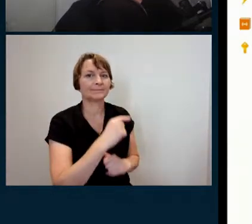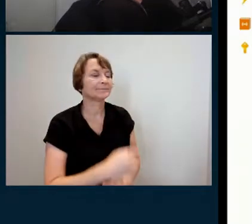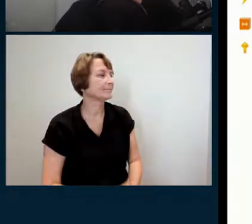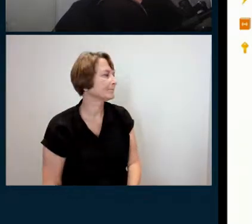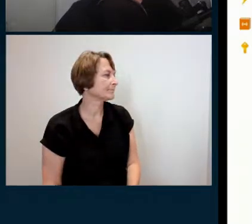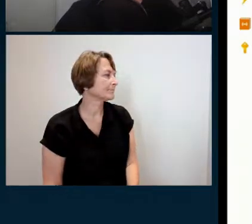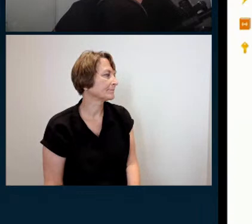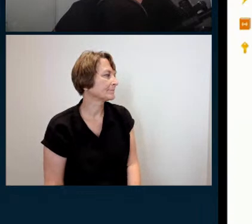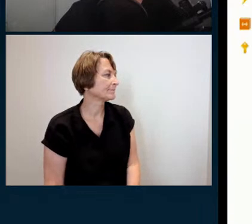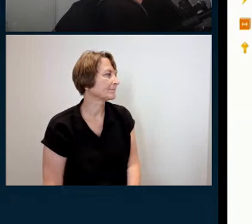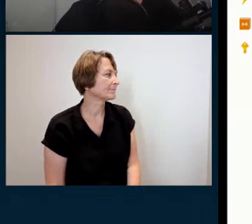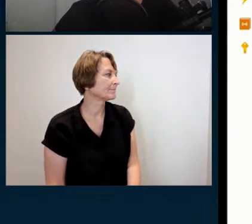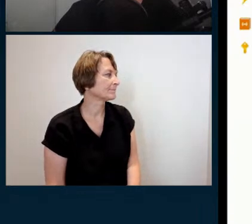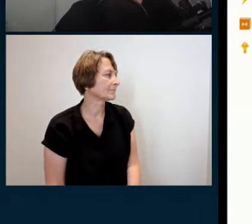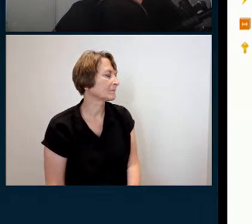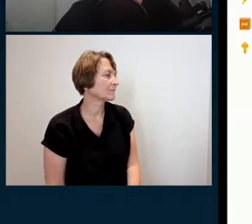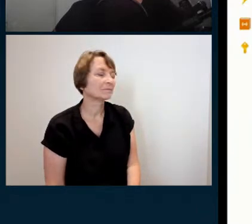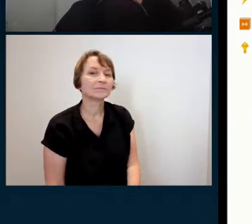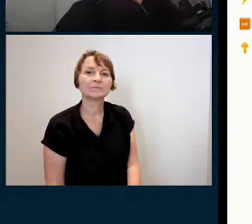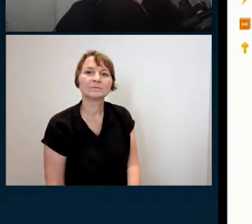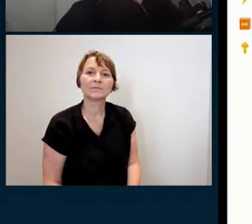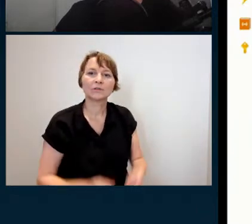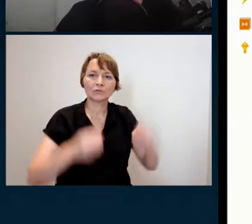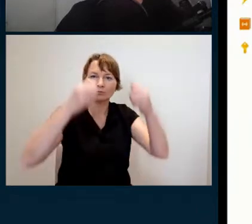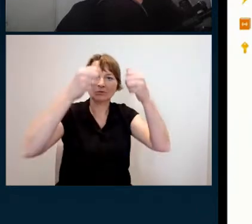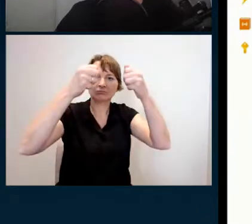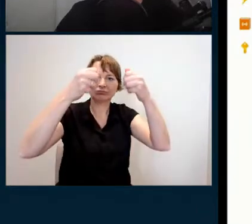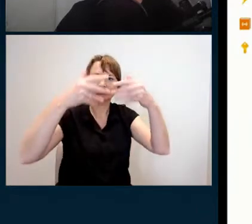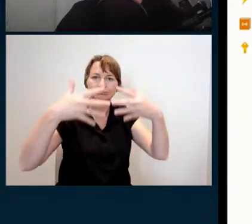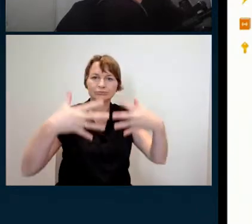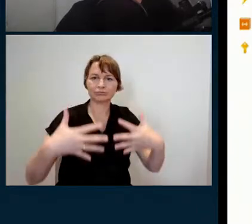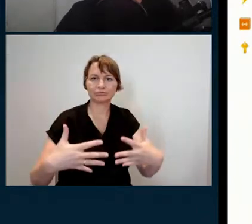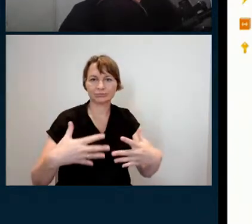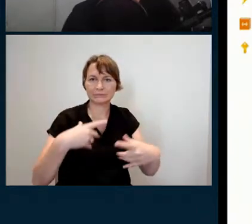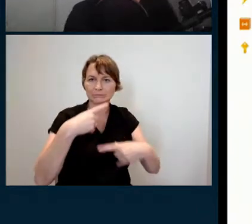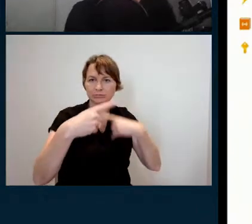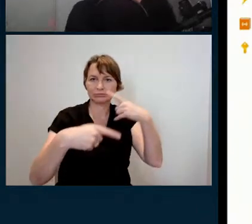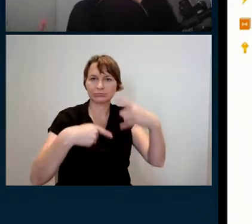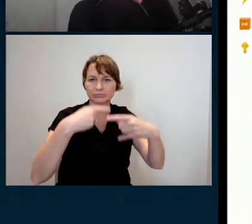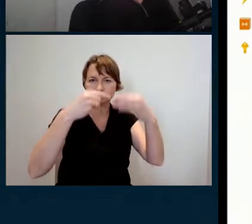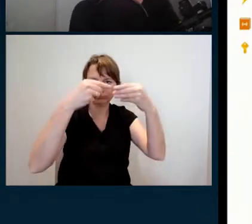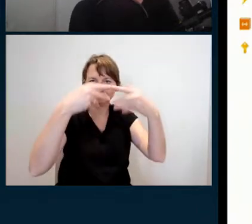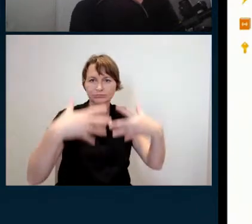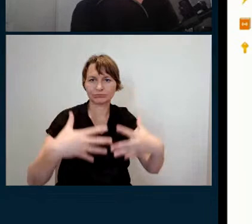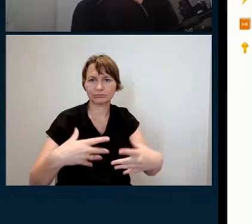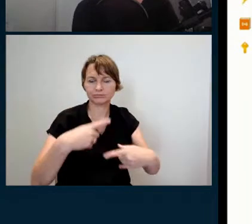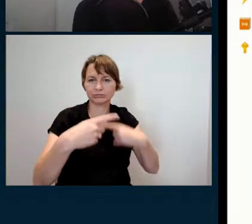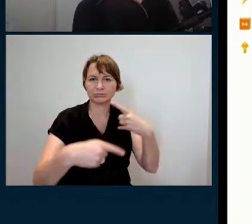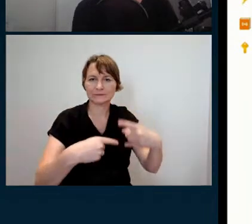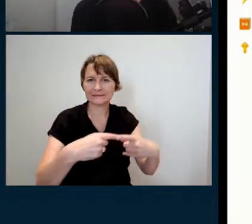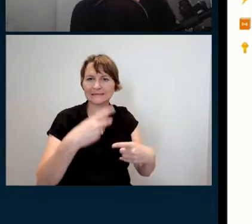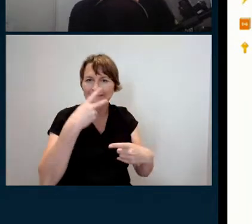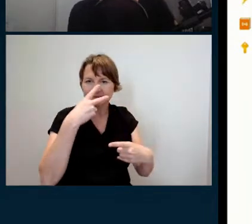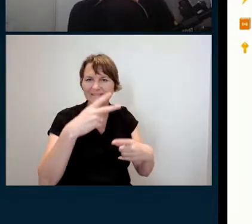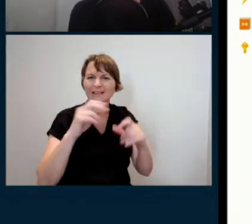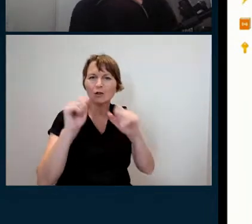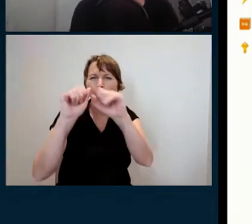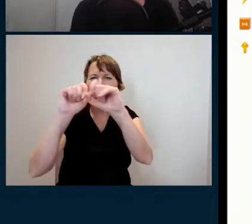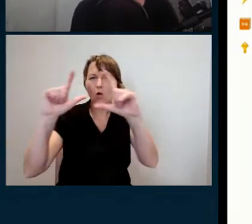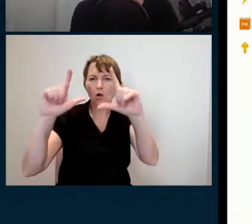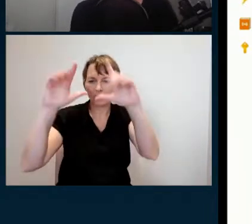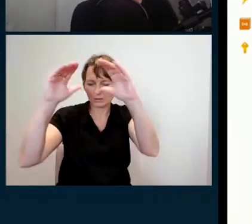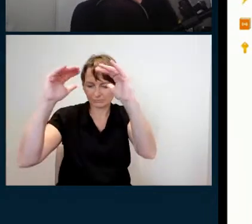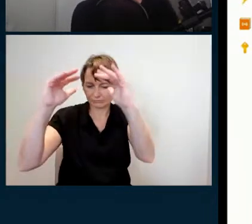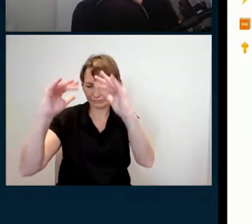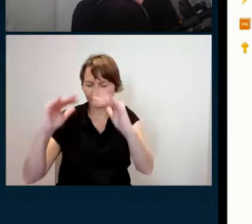And now I have run that function, and here it connects to application insights, and I'll get logging on what the function app